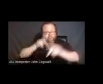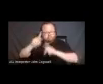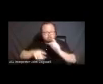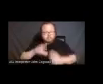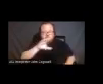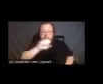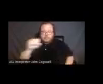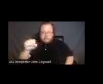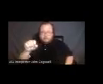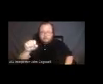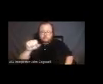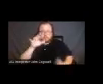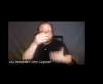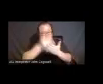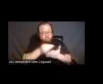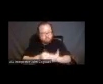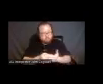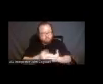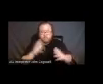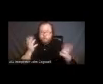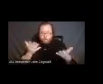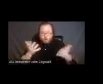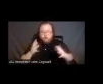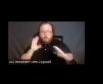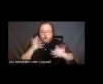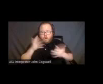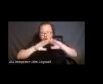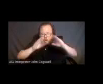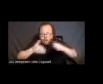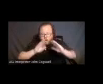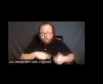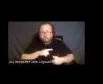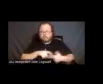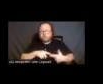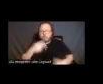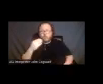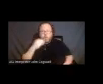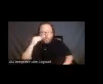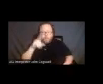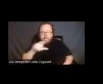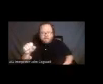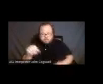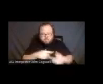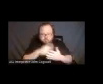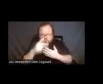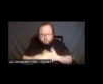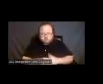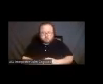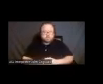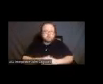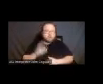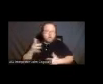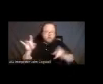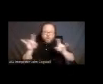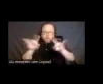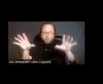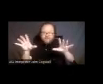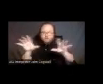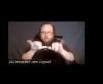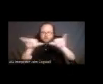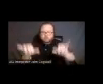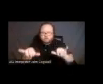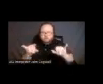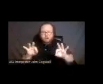CSS also funds our housing and homeless programs, our crisis system of care, including